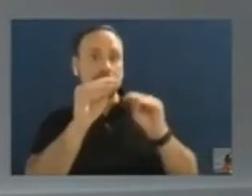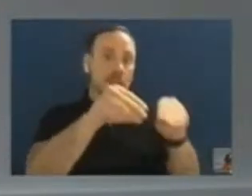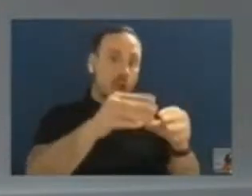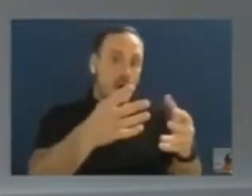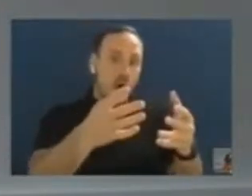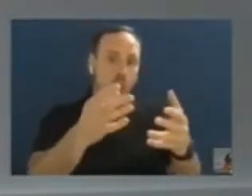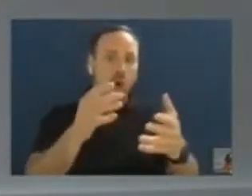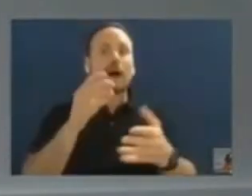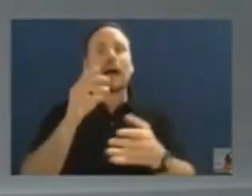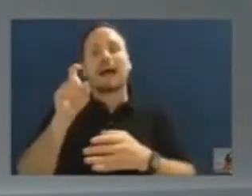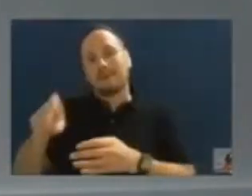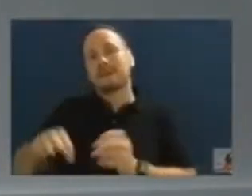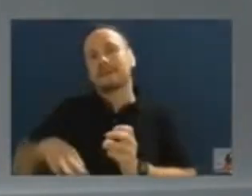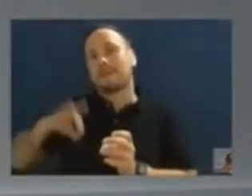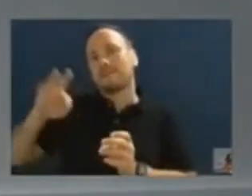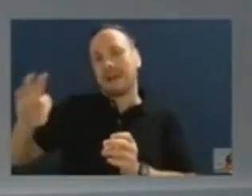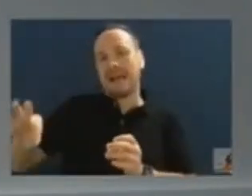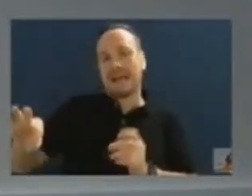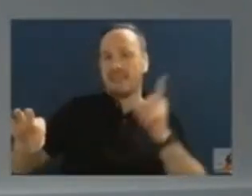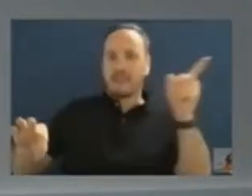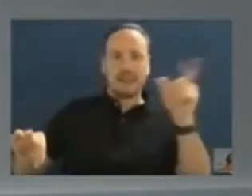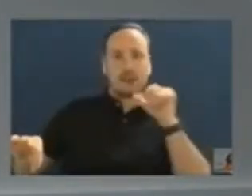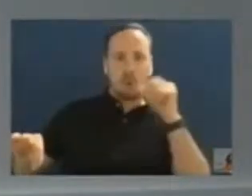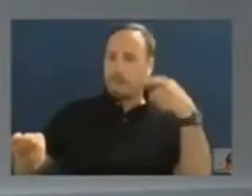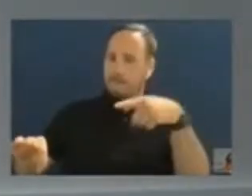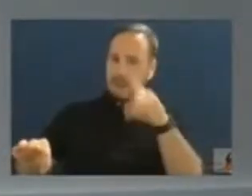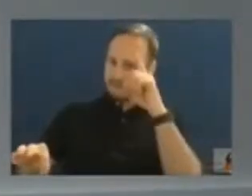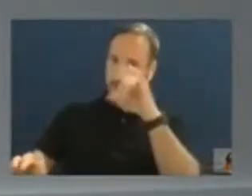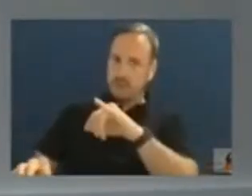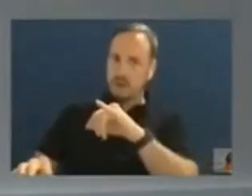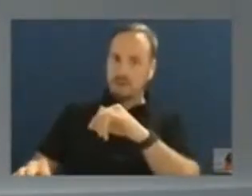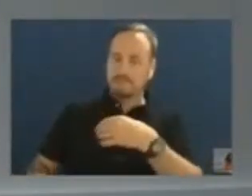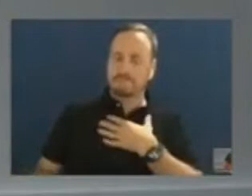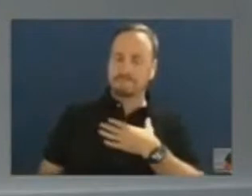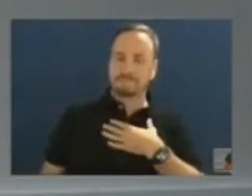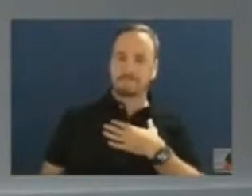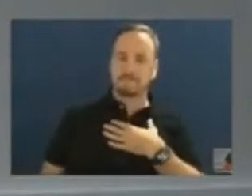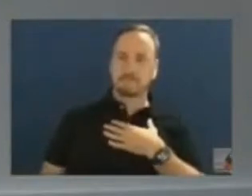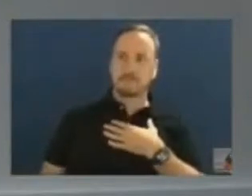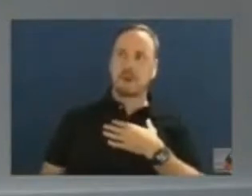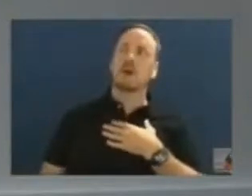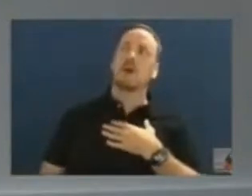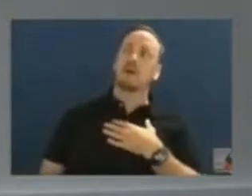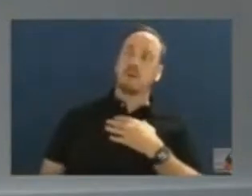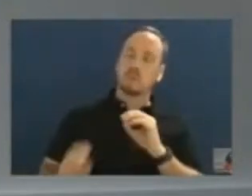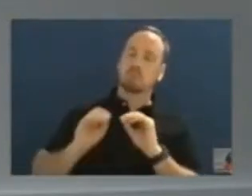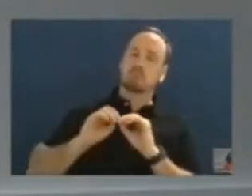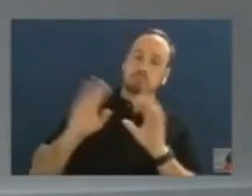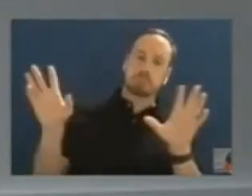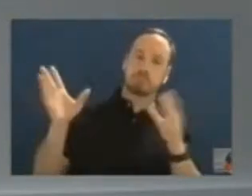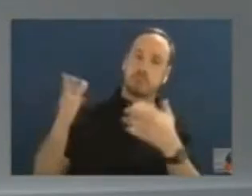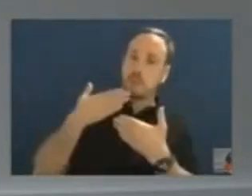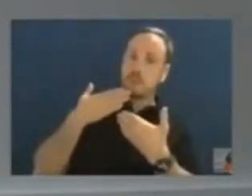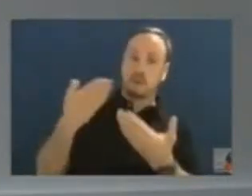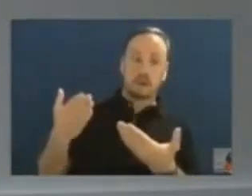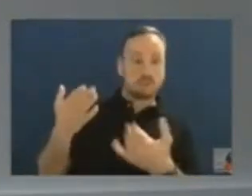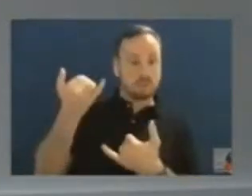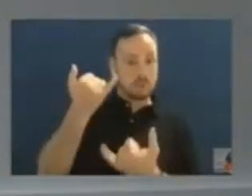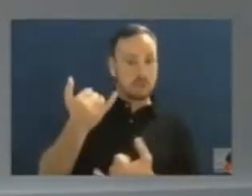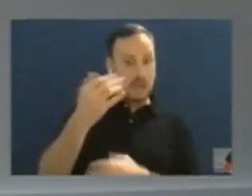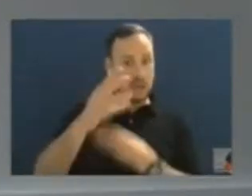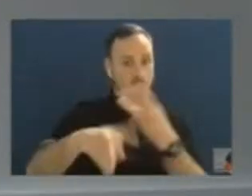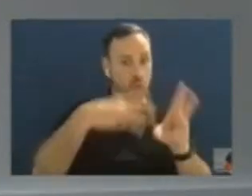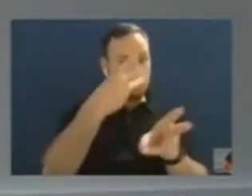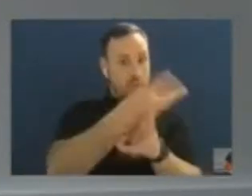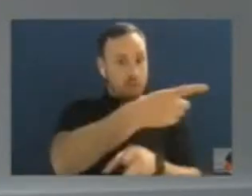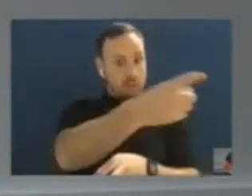ma'am. Okay. All right, well, thank you. I tell you what, I'll bet the world knows more about HVAC systems than